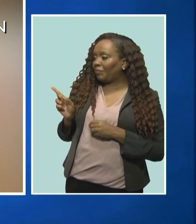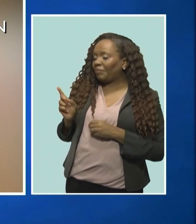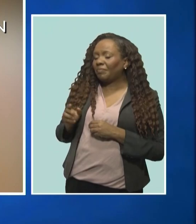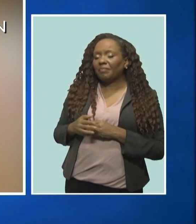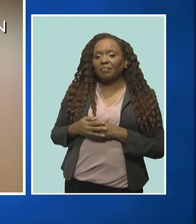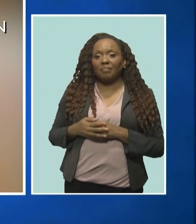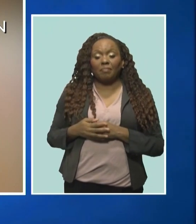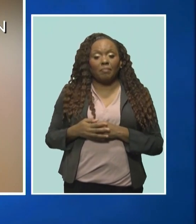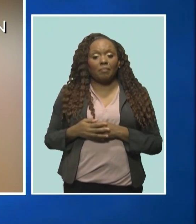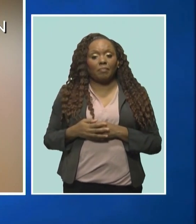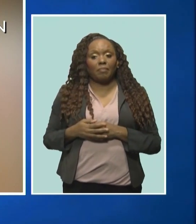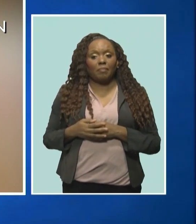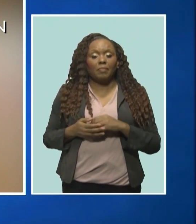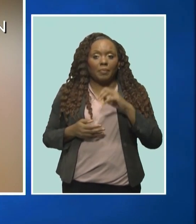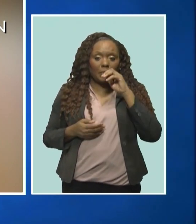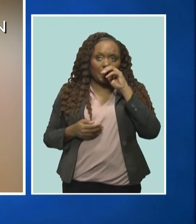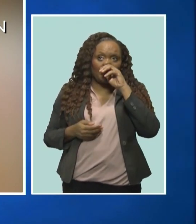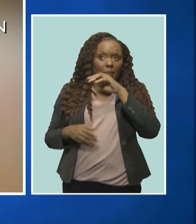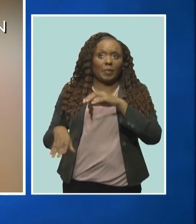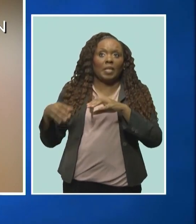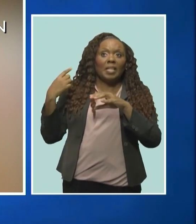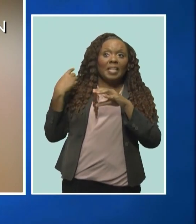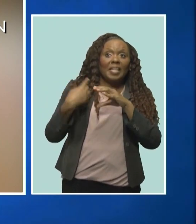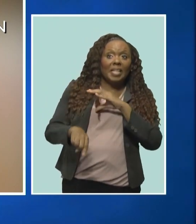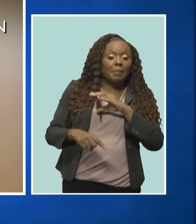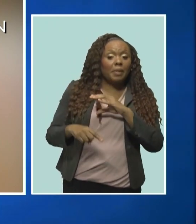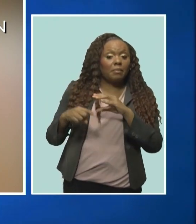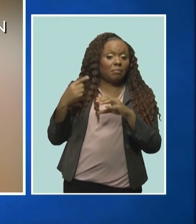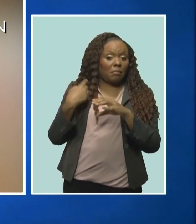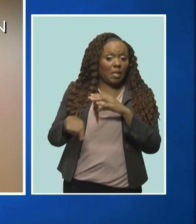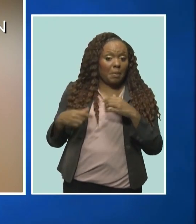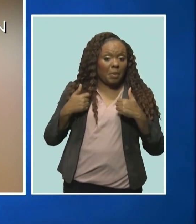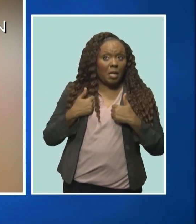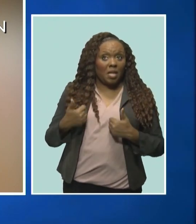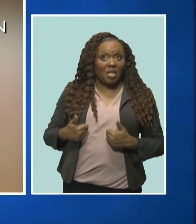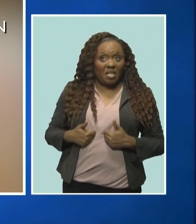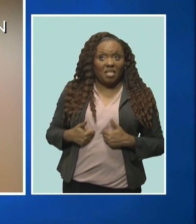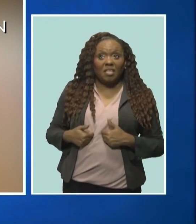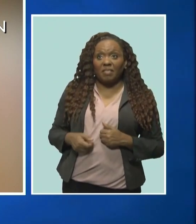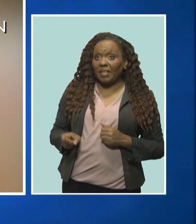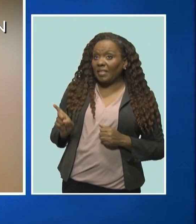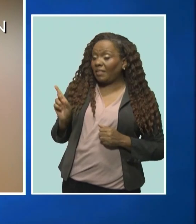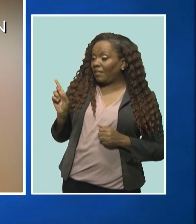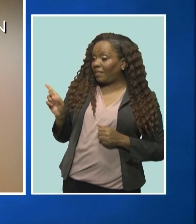247-1762. The email address is Zach, Z-A-C-K, Cook,